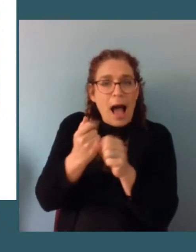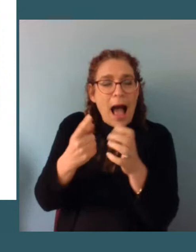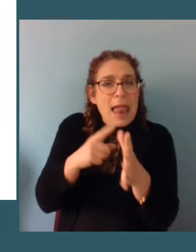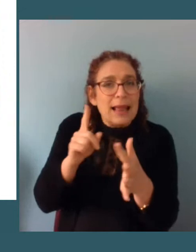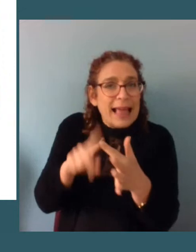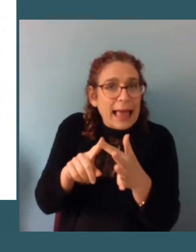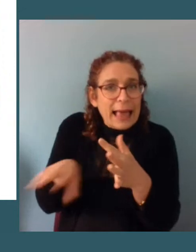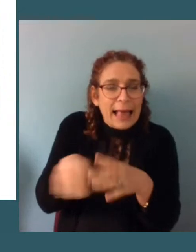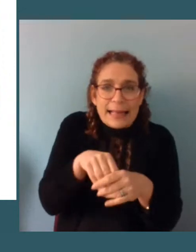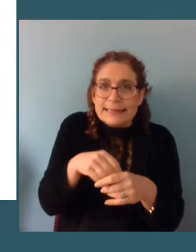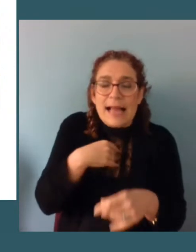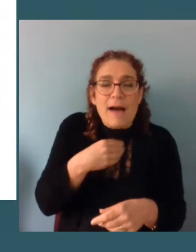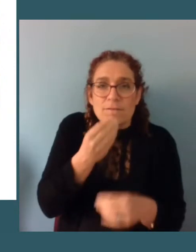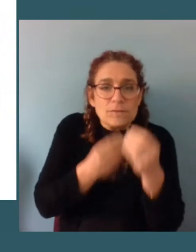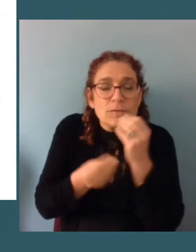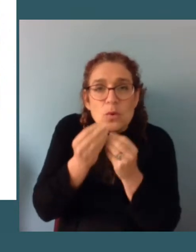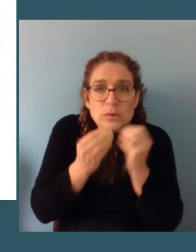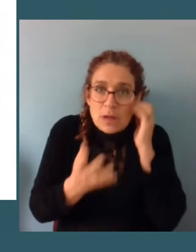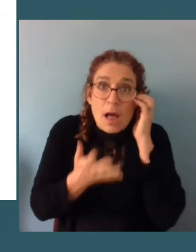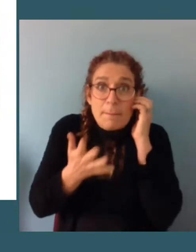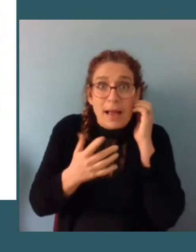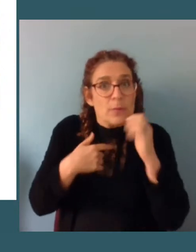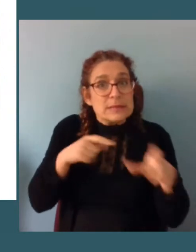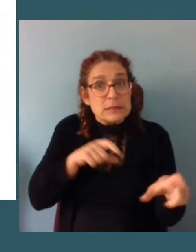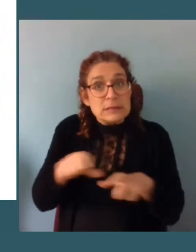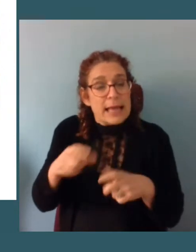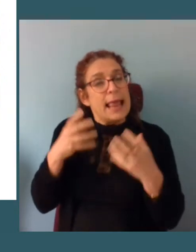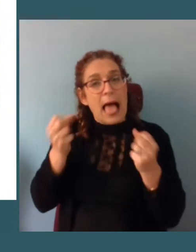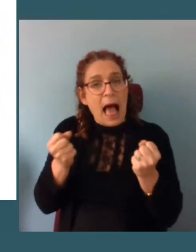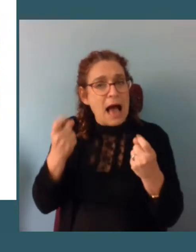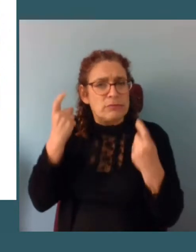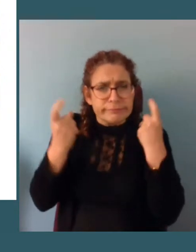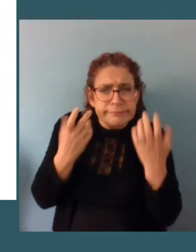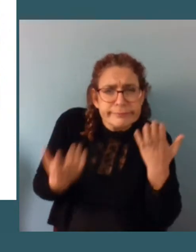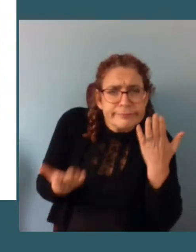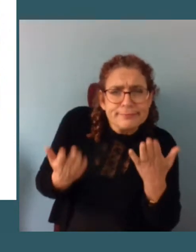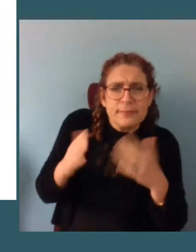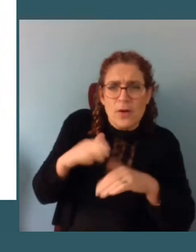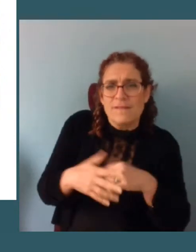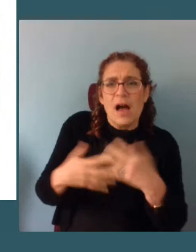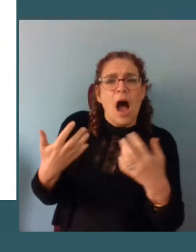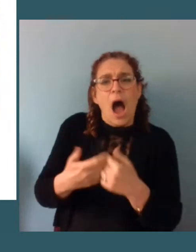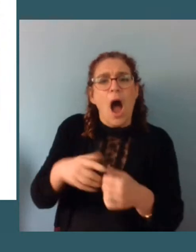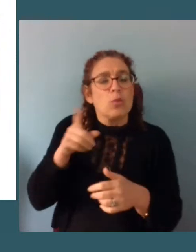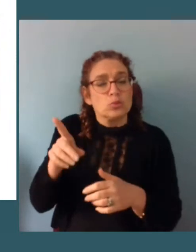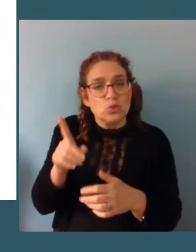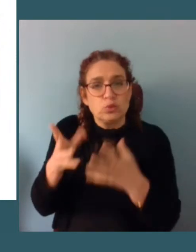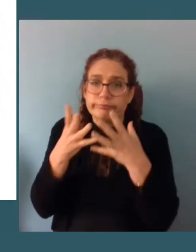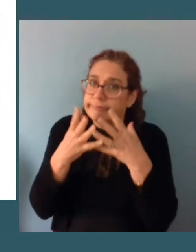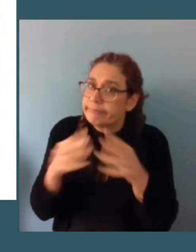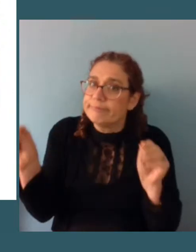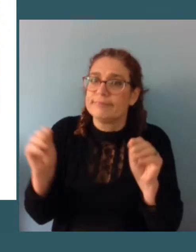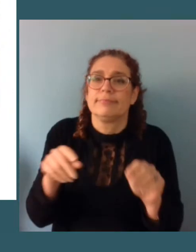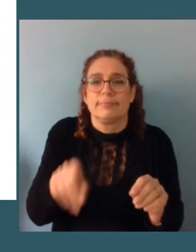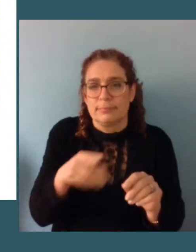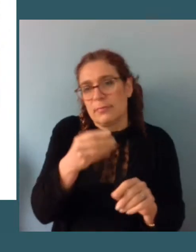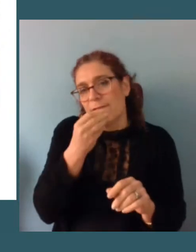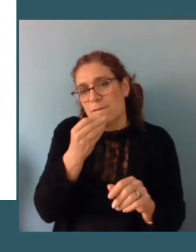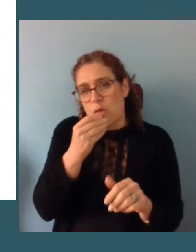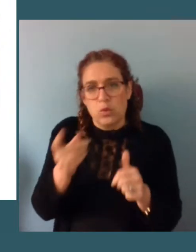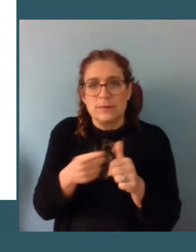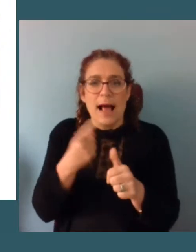And there still remains uncertainty in how to completely prevent food allergy. So there are just some of the